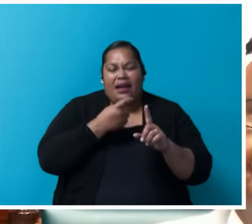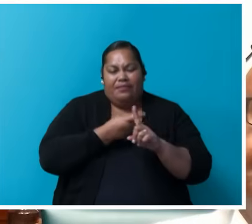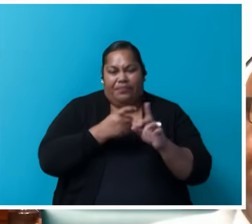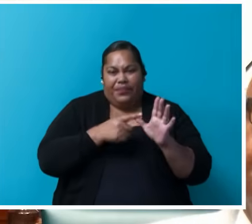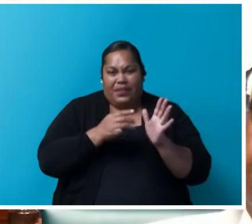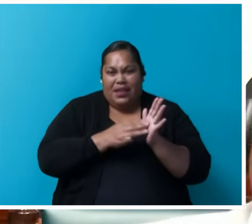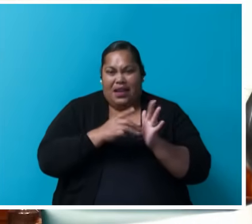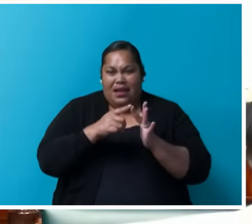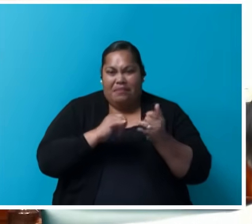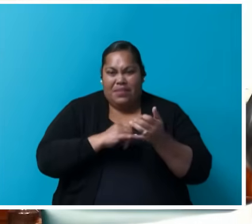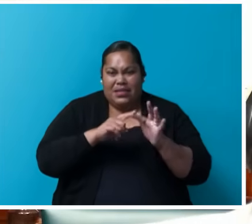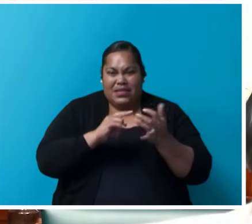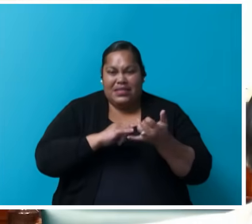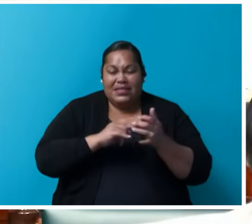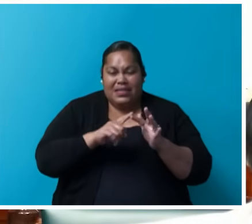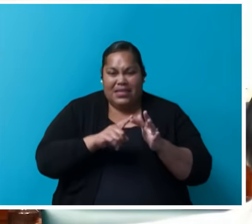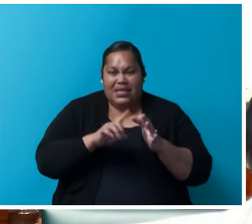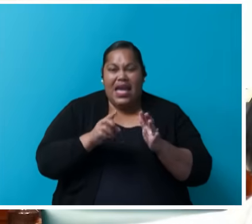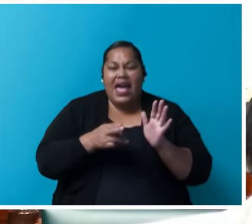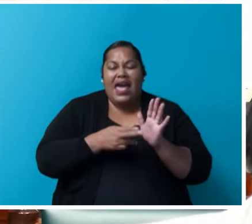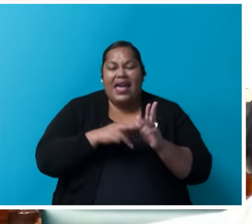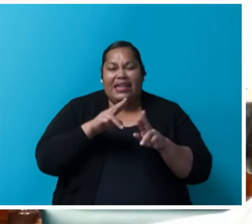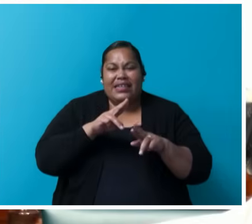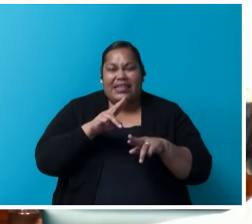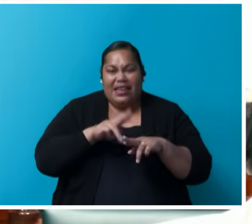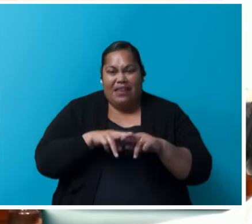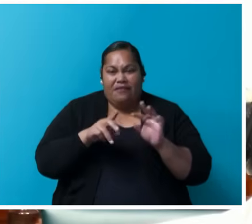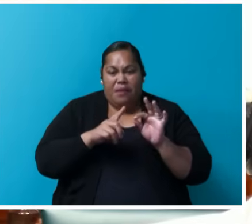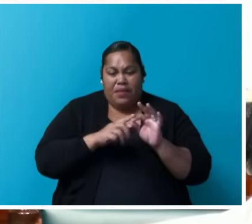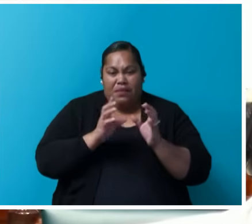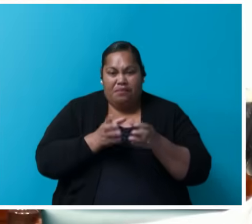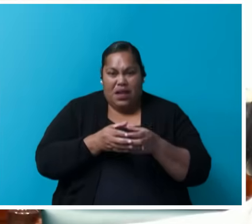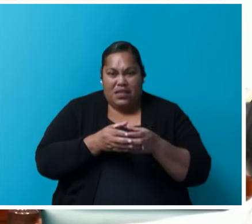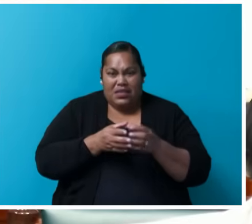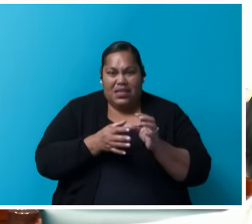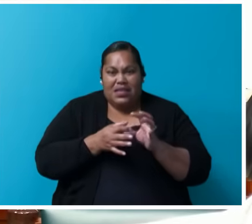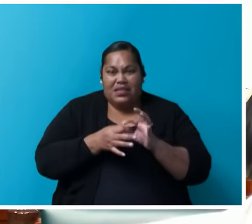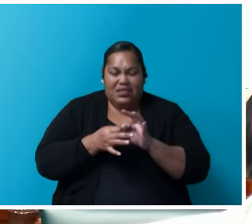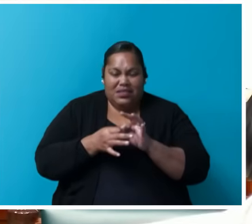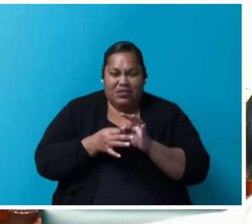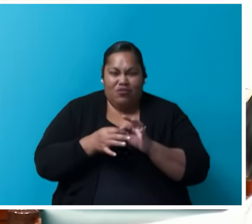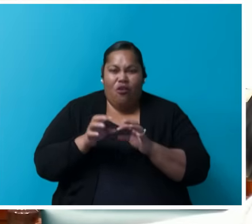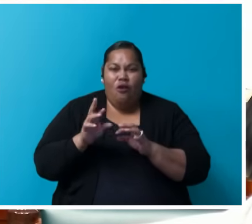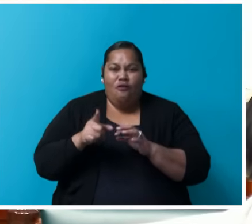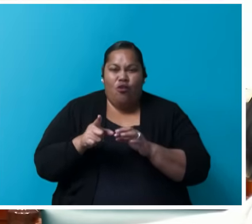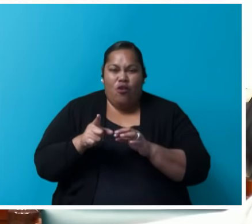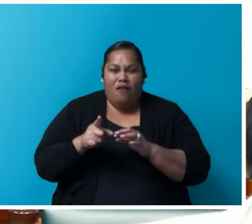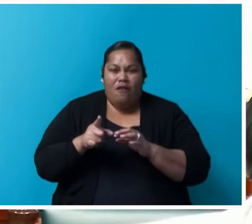that the NFP and its late leaders, Rikwea, agreed to the terms of Fiji's